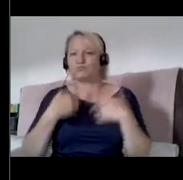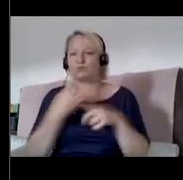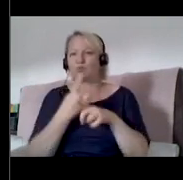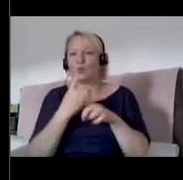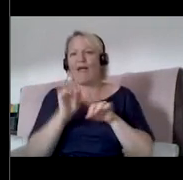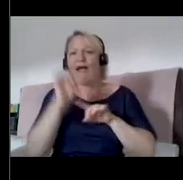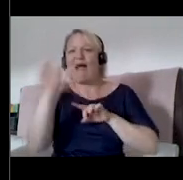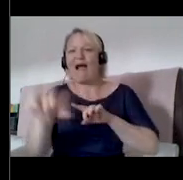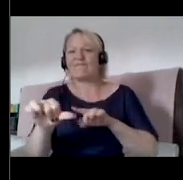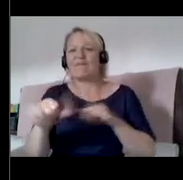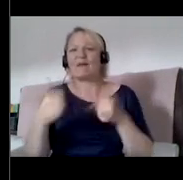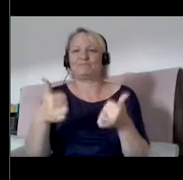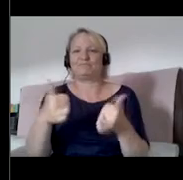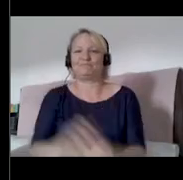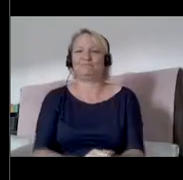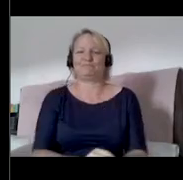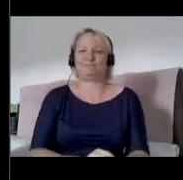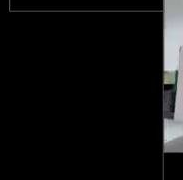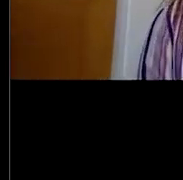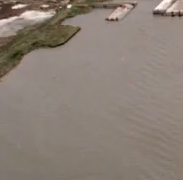soon.